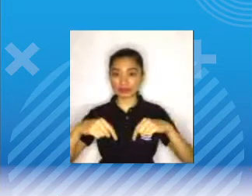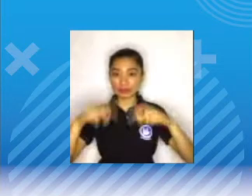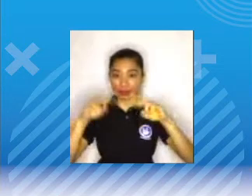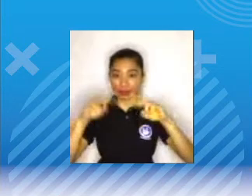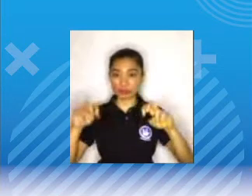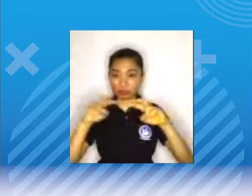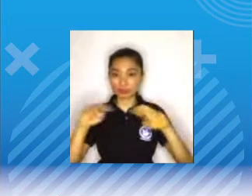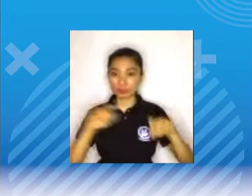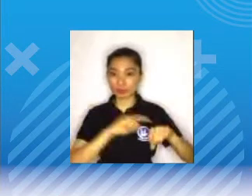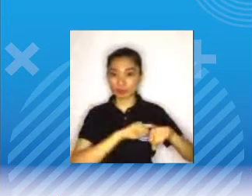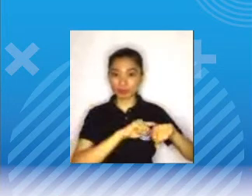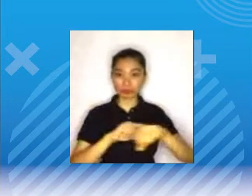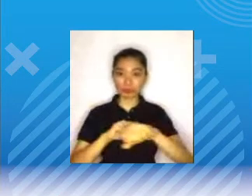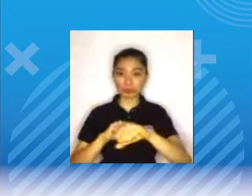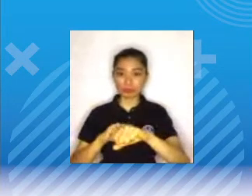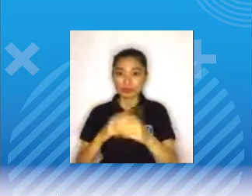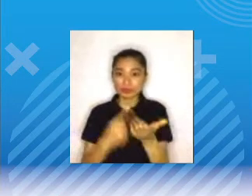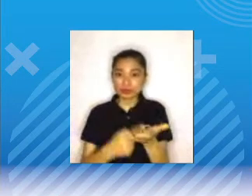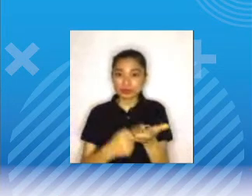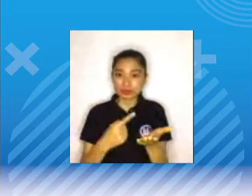support DepEd